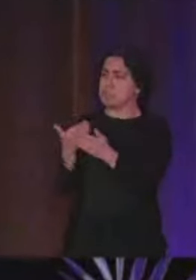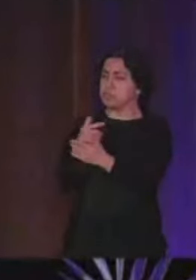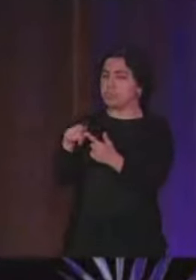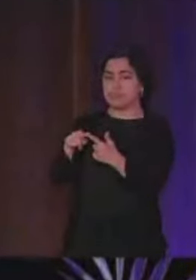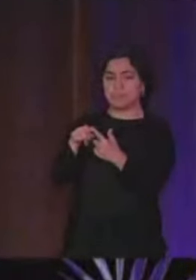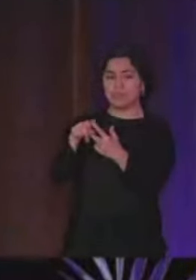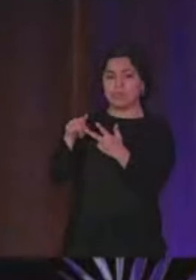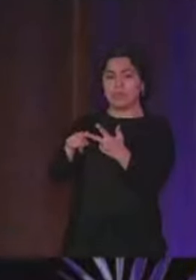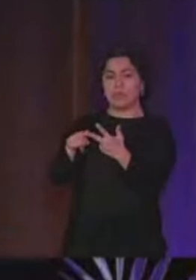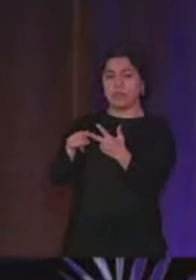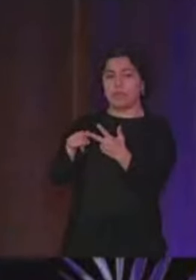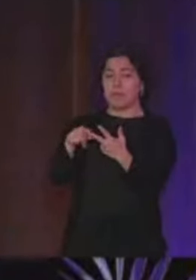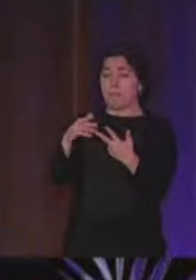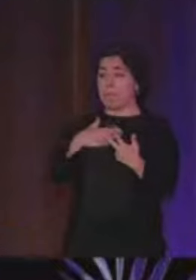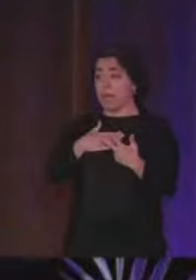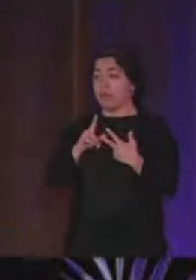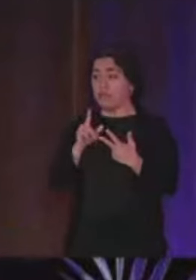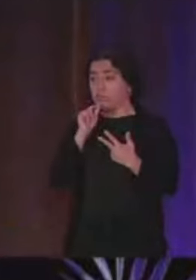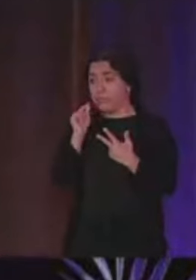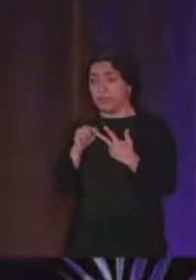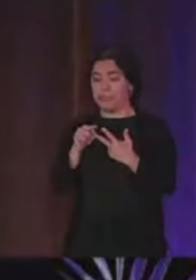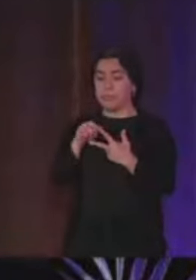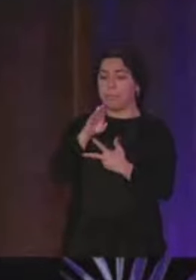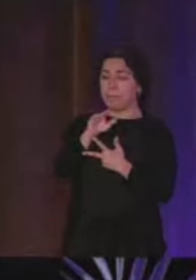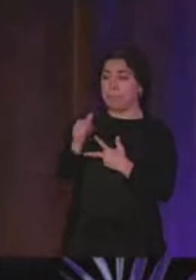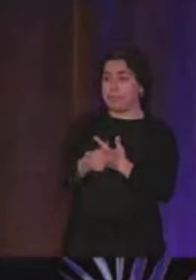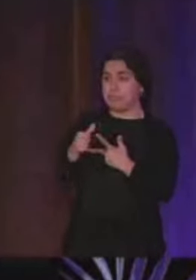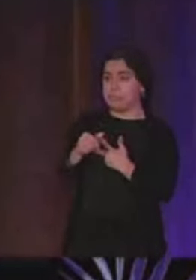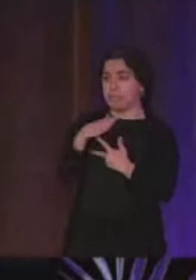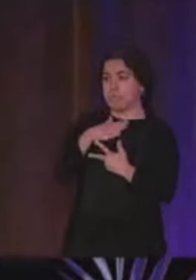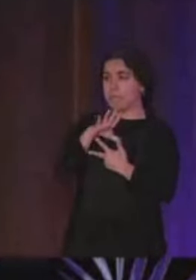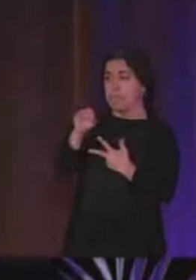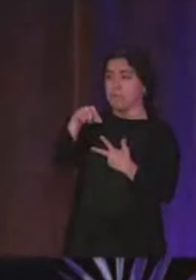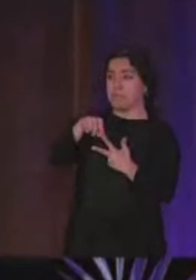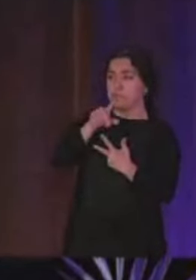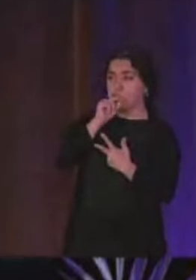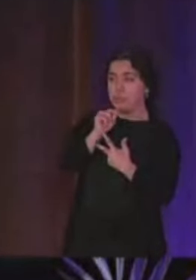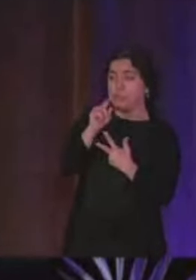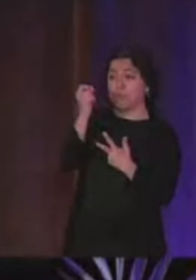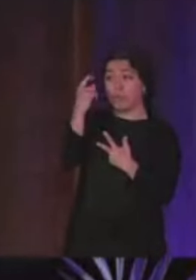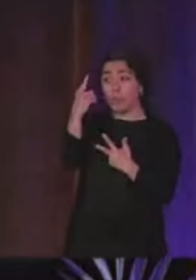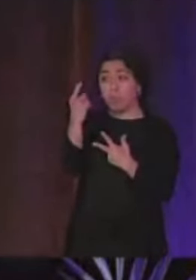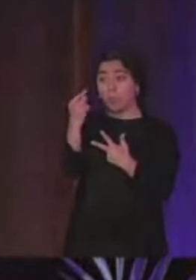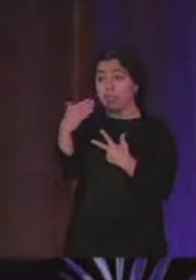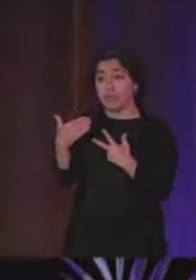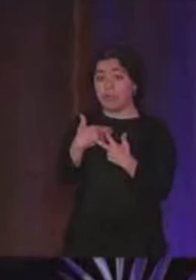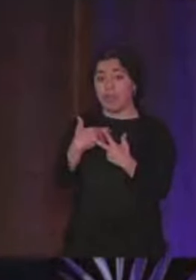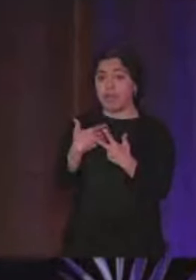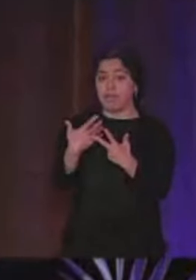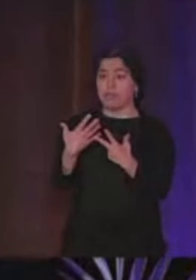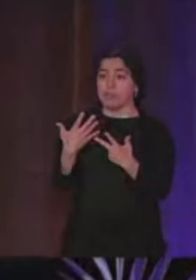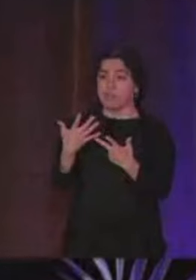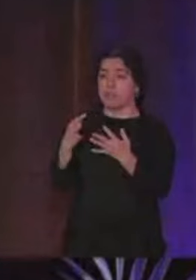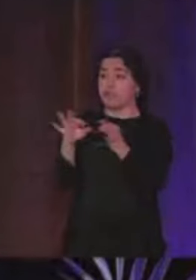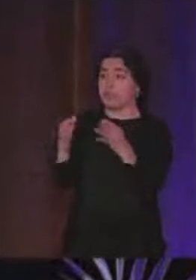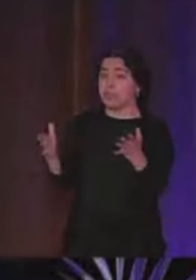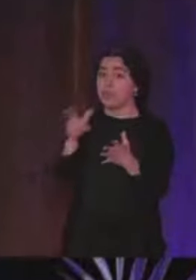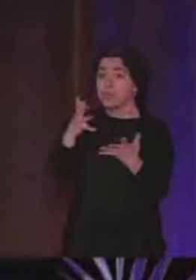and my Twitter. And one more thing is that we have some swag. Anyone want some swag